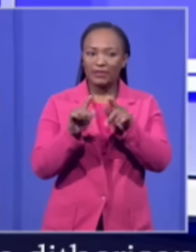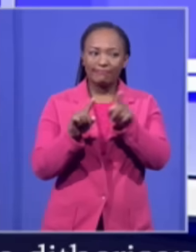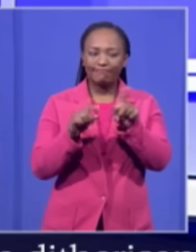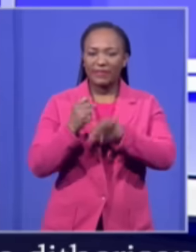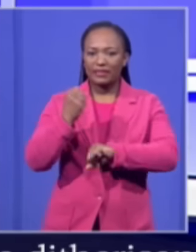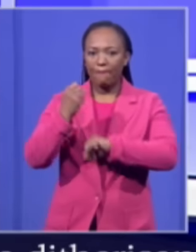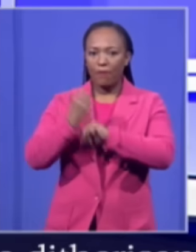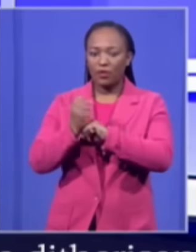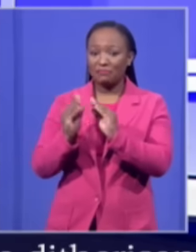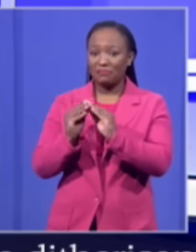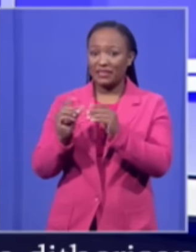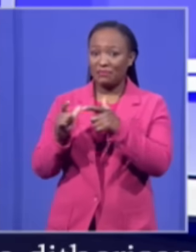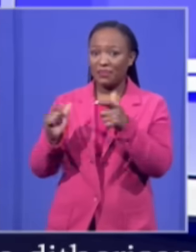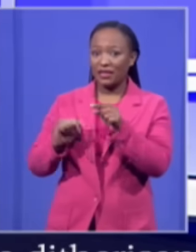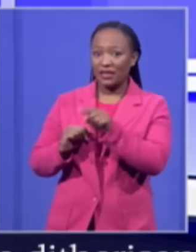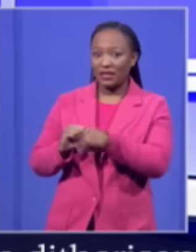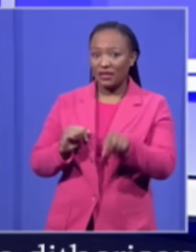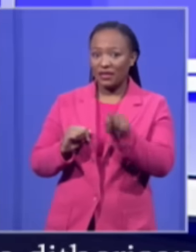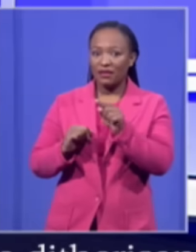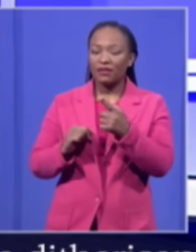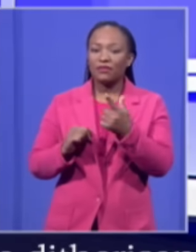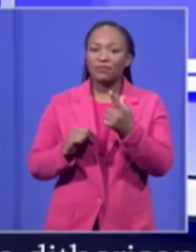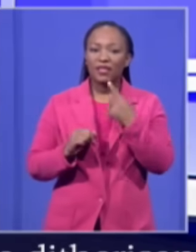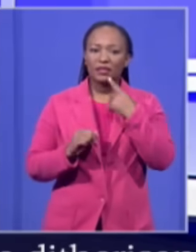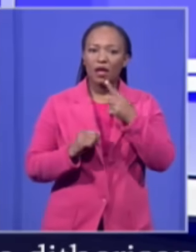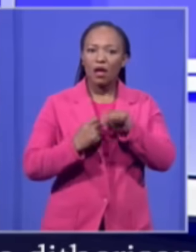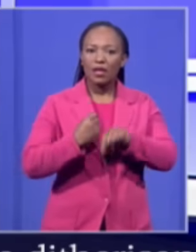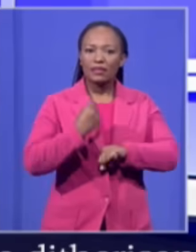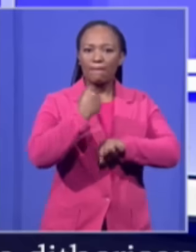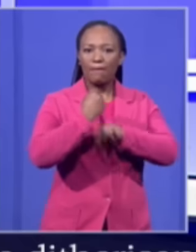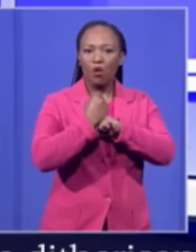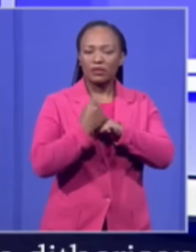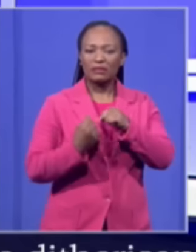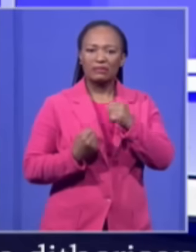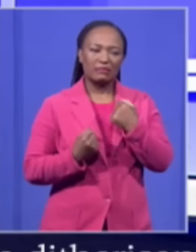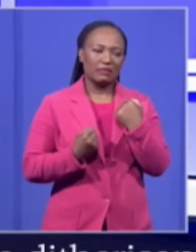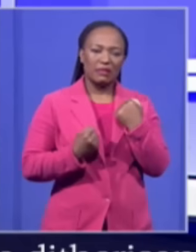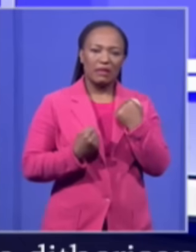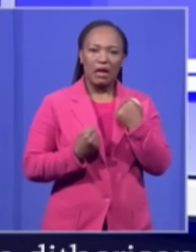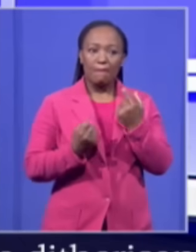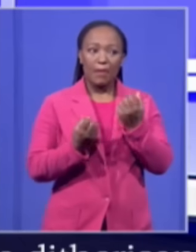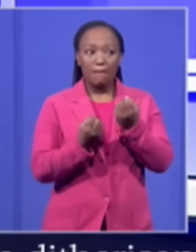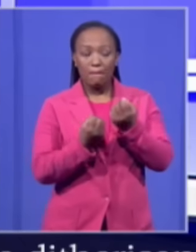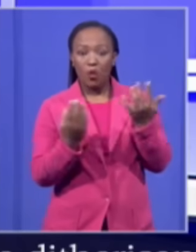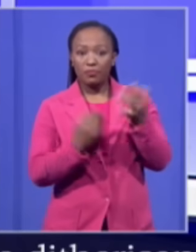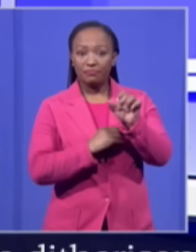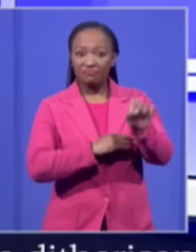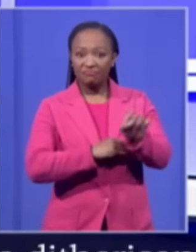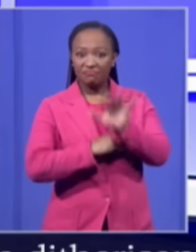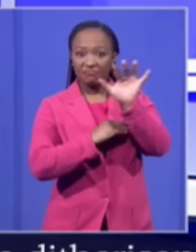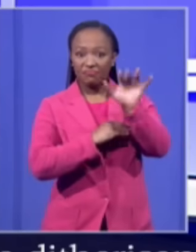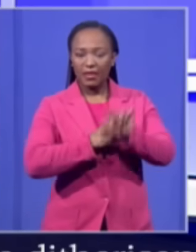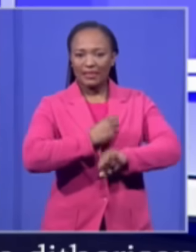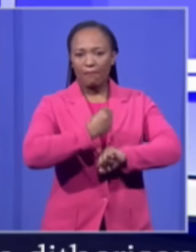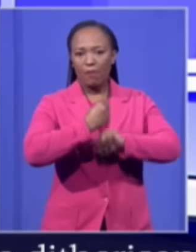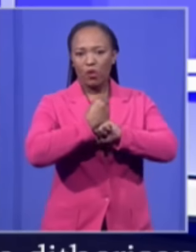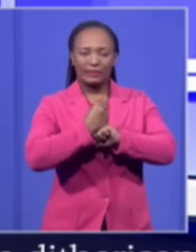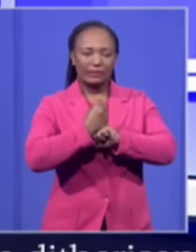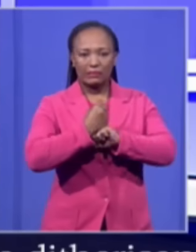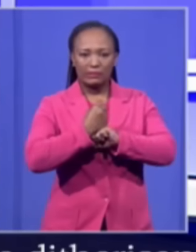A re ke mokgatlhanong e supilweng ke ditheo tsa boswa ga e supi kemo ya bontsi jwa maAforika Borwa. Magwenya